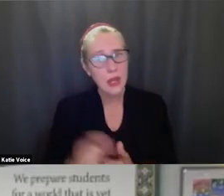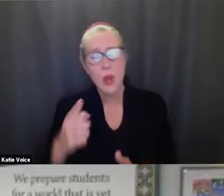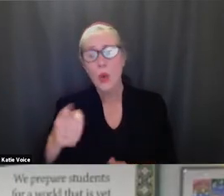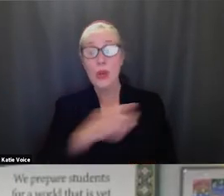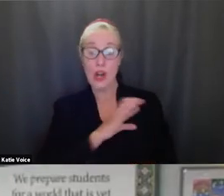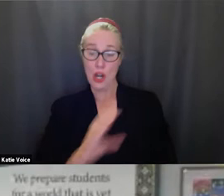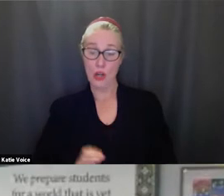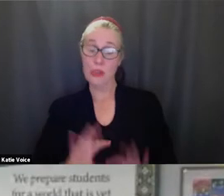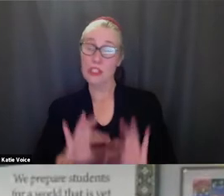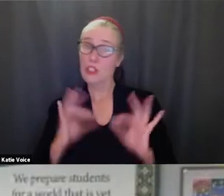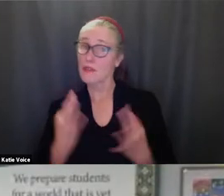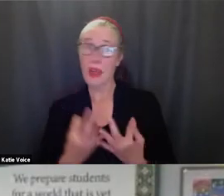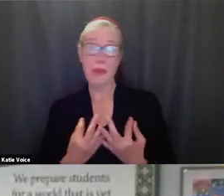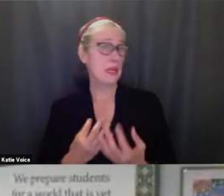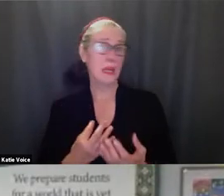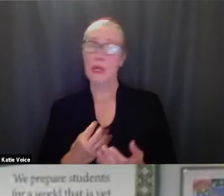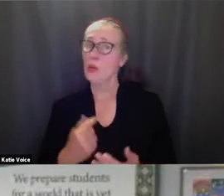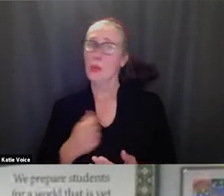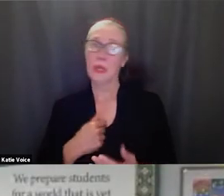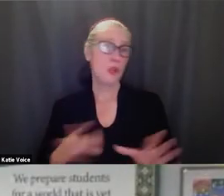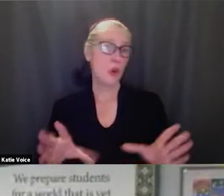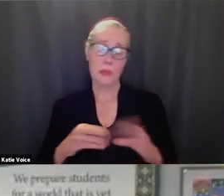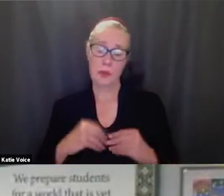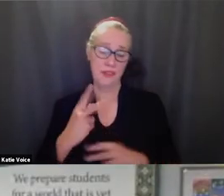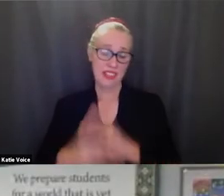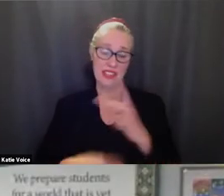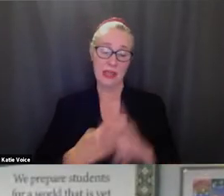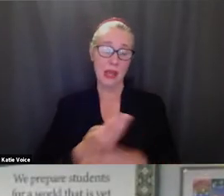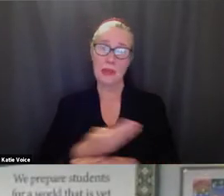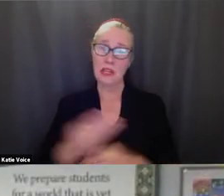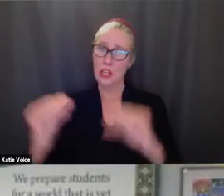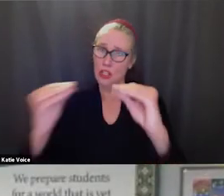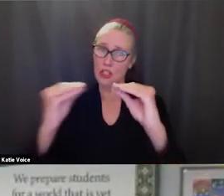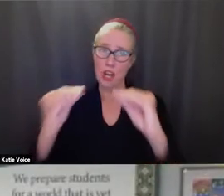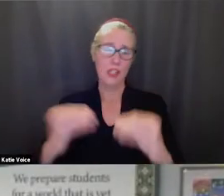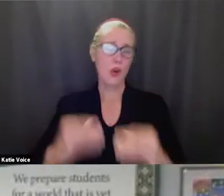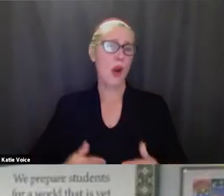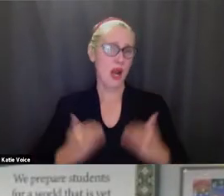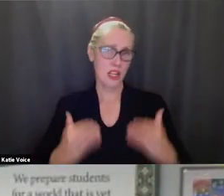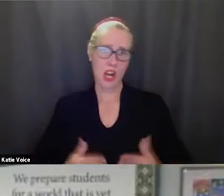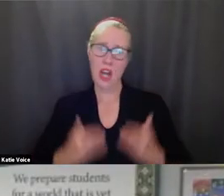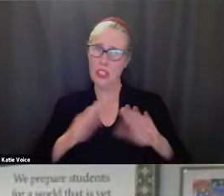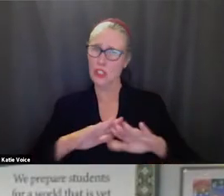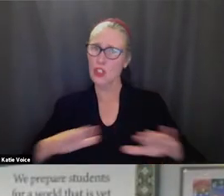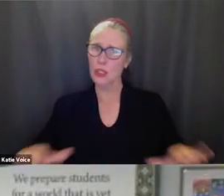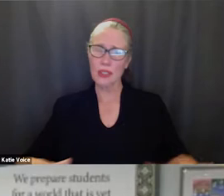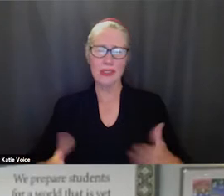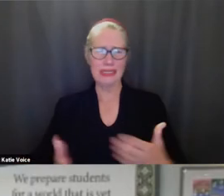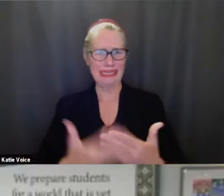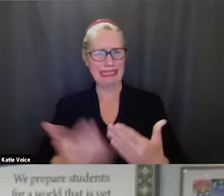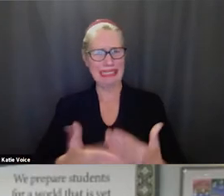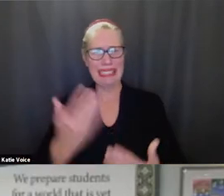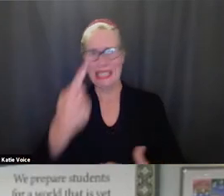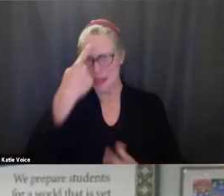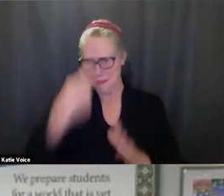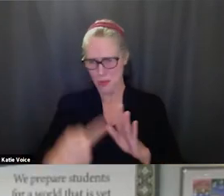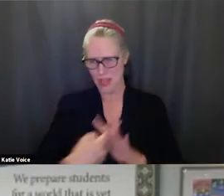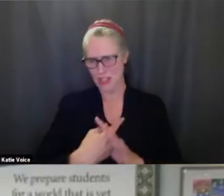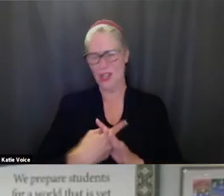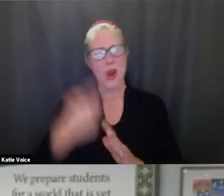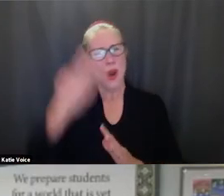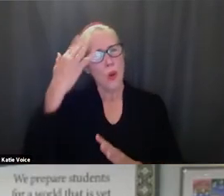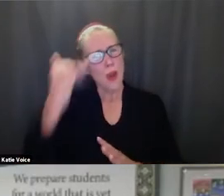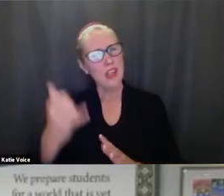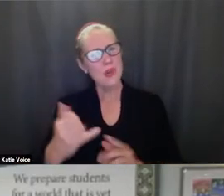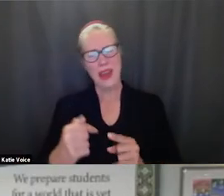family and we do not approve that this kind of material is being taught to our young impressionable children why do you have to go to such extreme